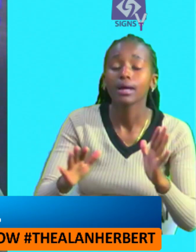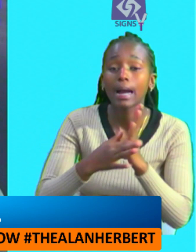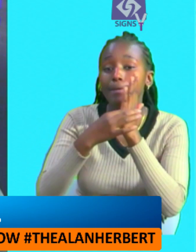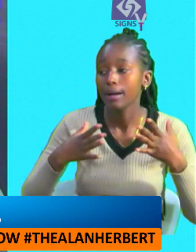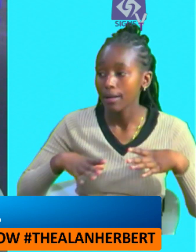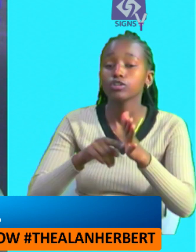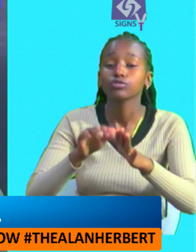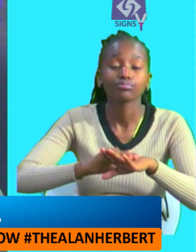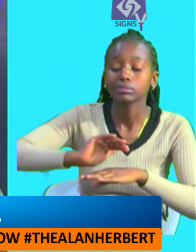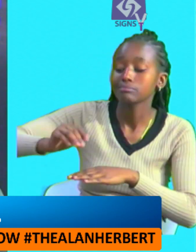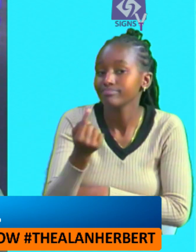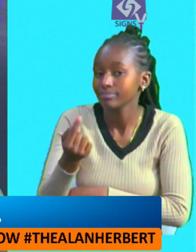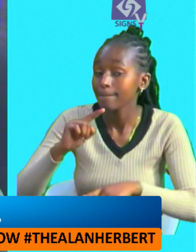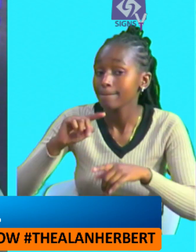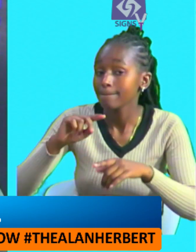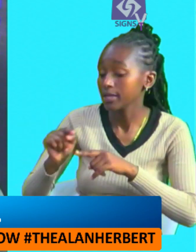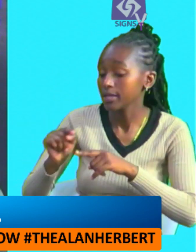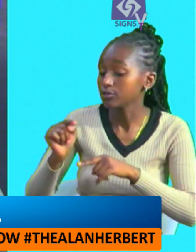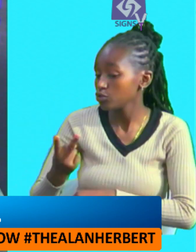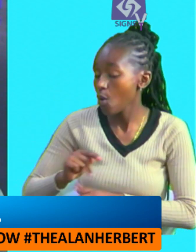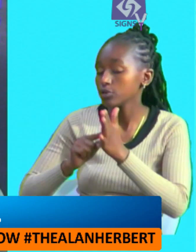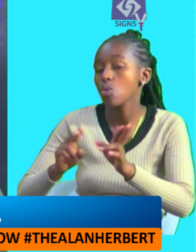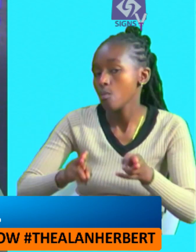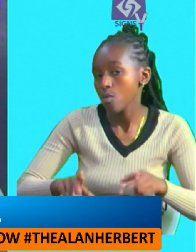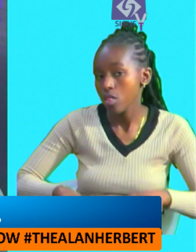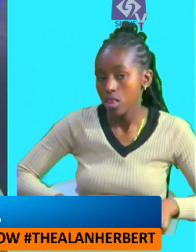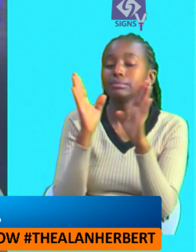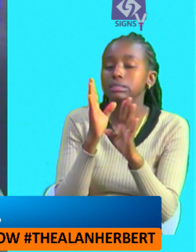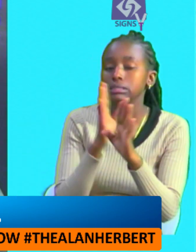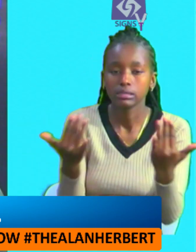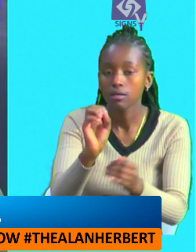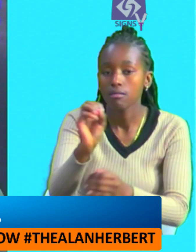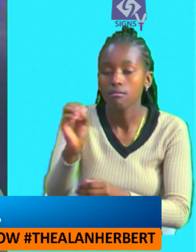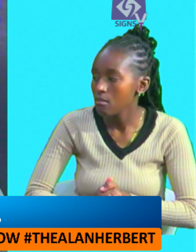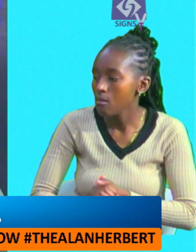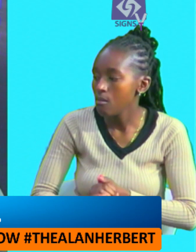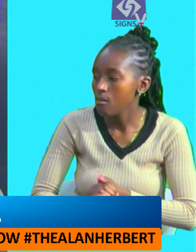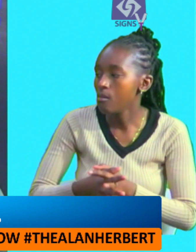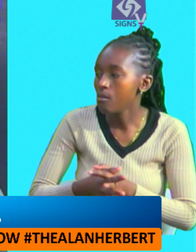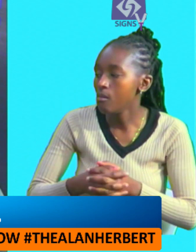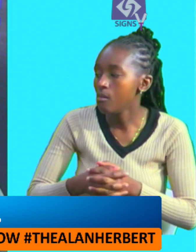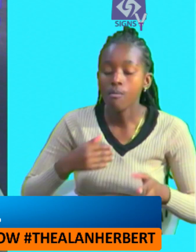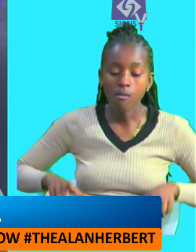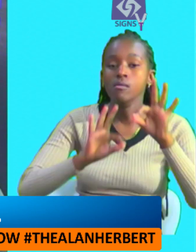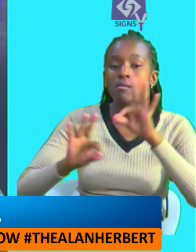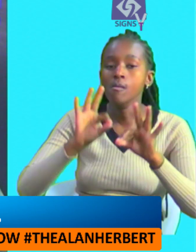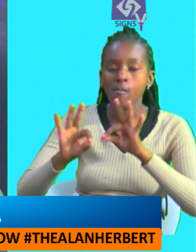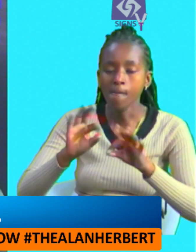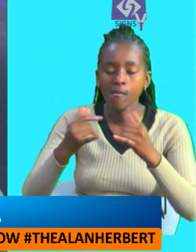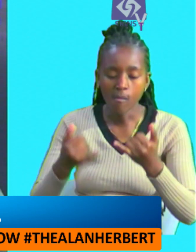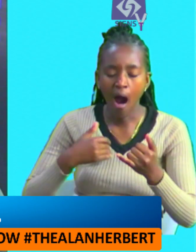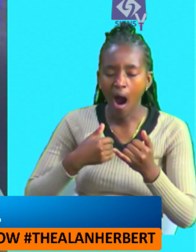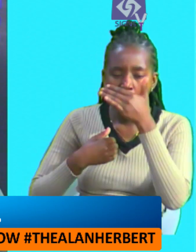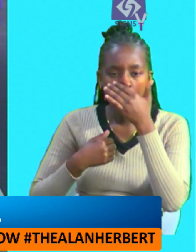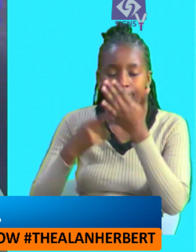which word do I say? Like hawafichi their life. You see the way celebrities wanatakanga tuone